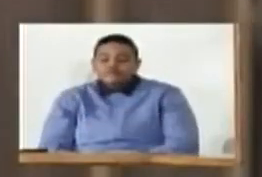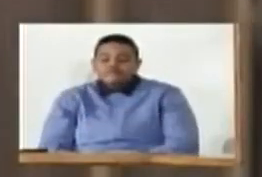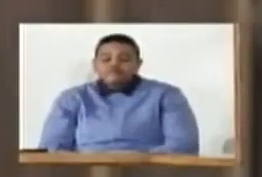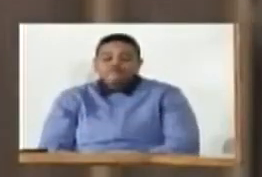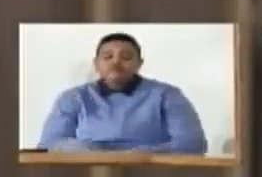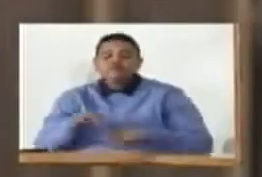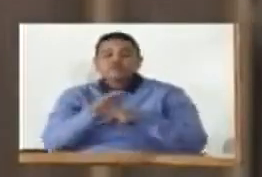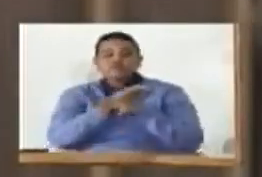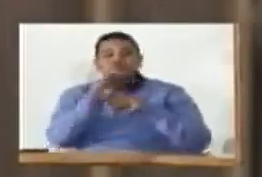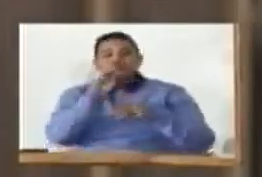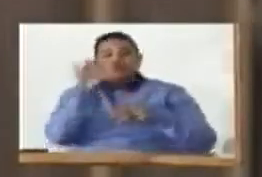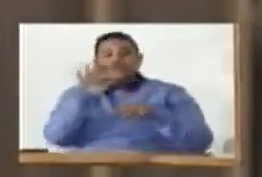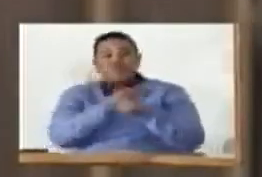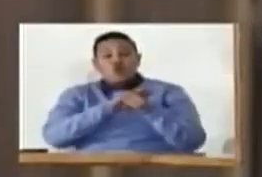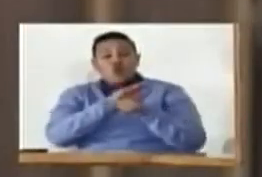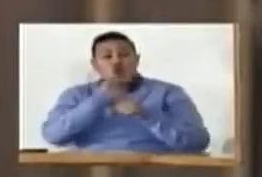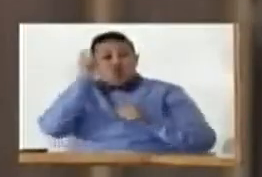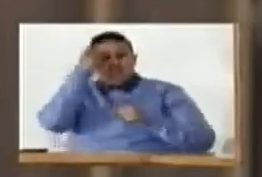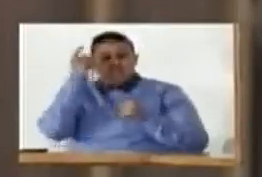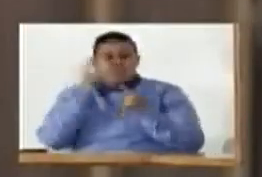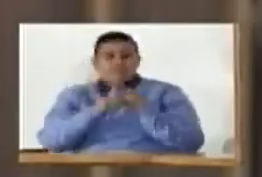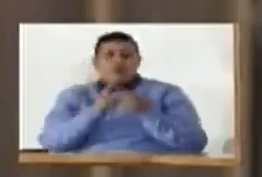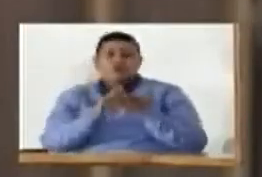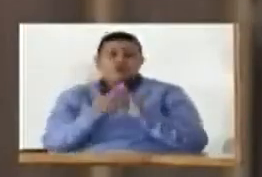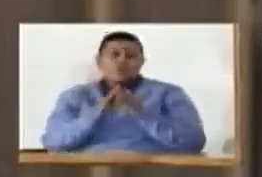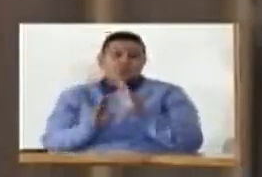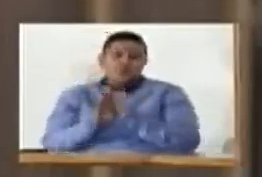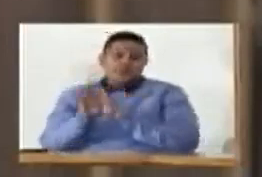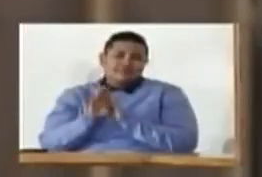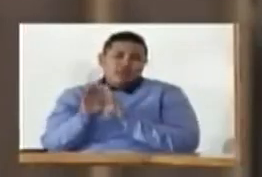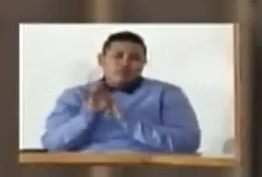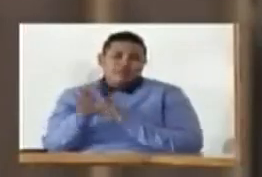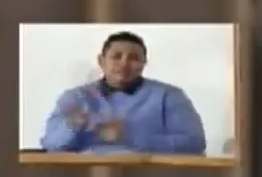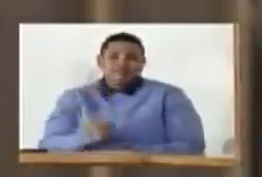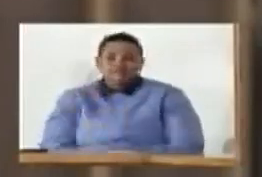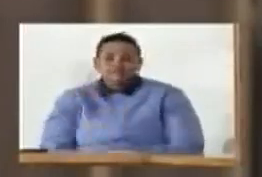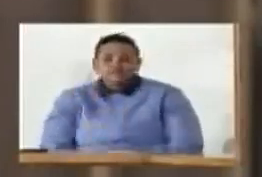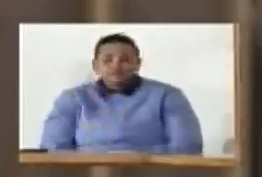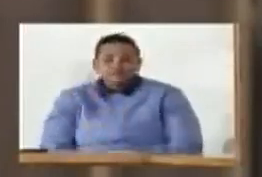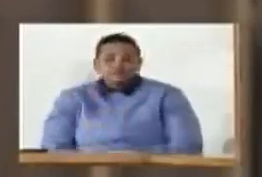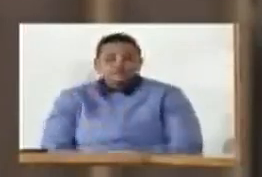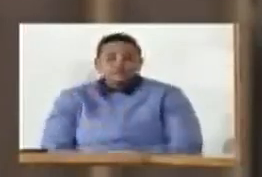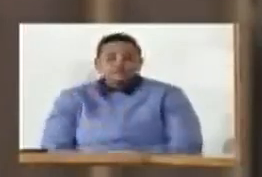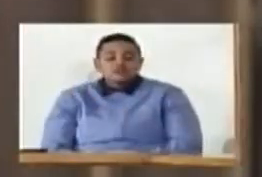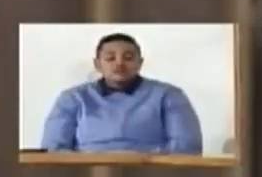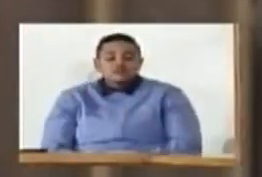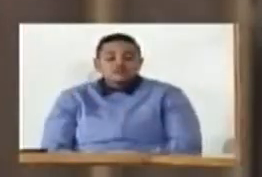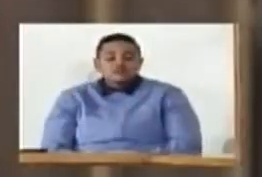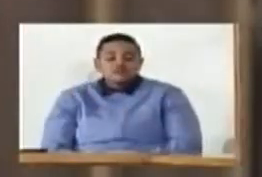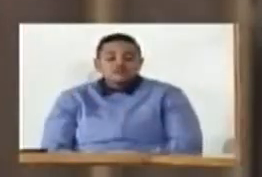Ministry of Local Government and Community Development. The